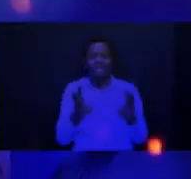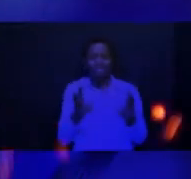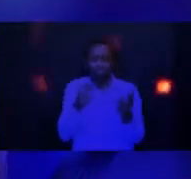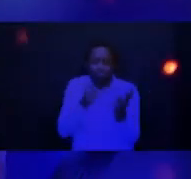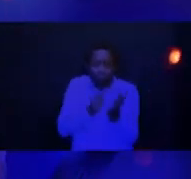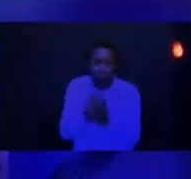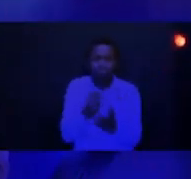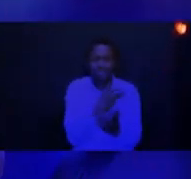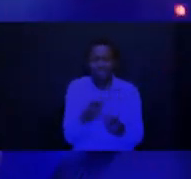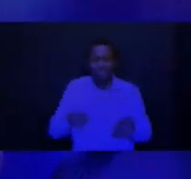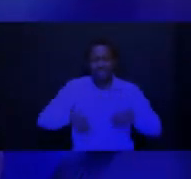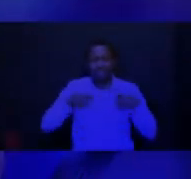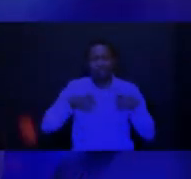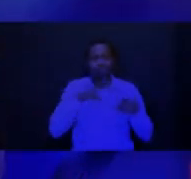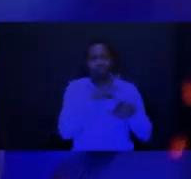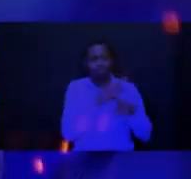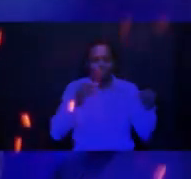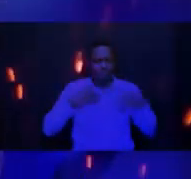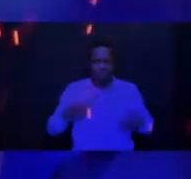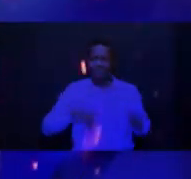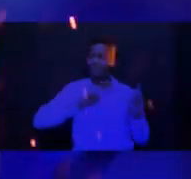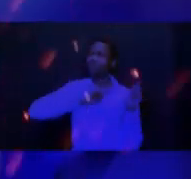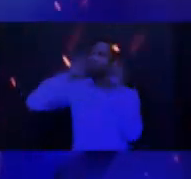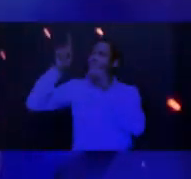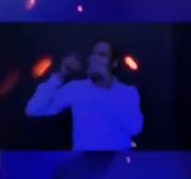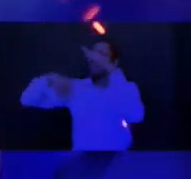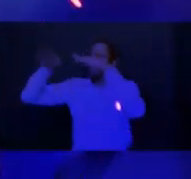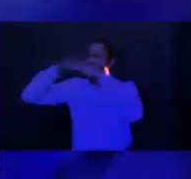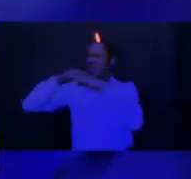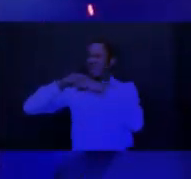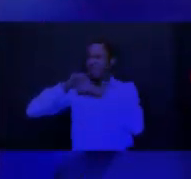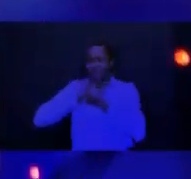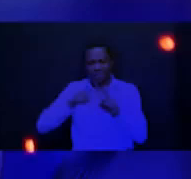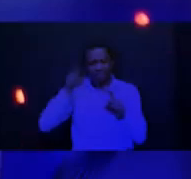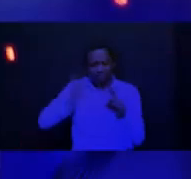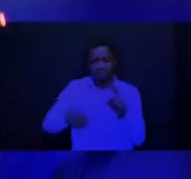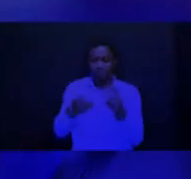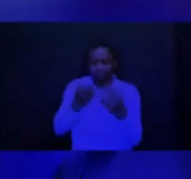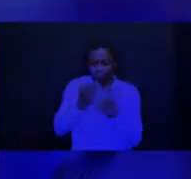one gets to the Father except by me.